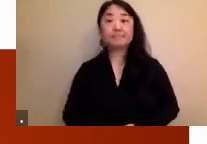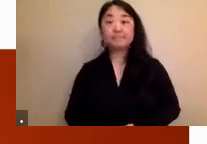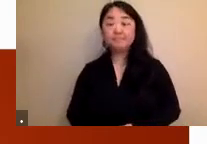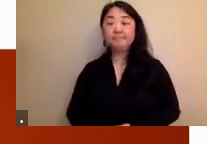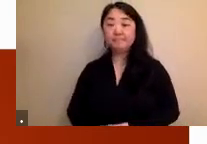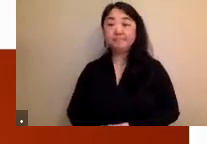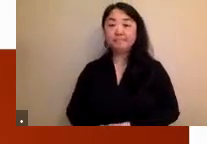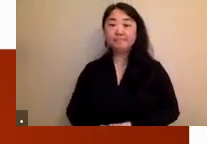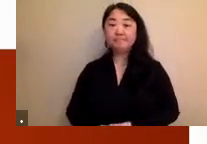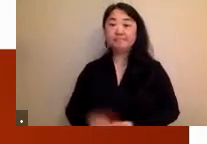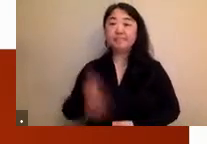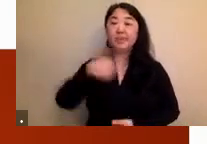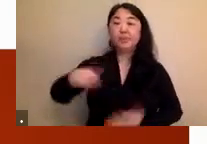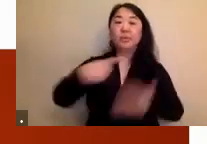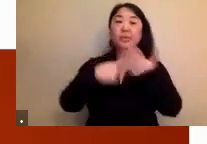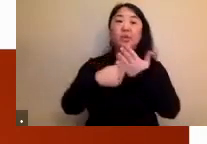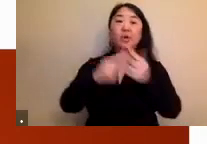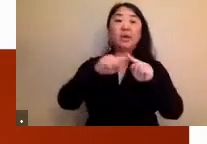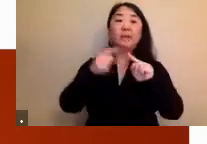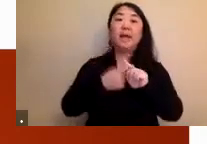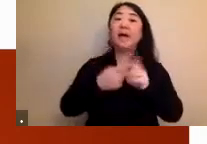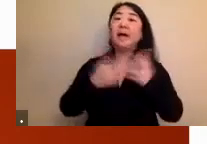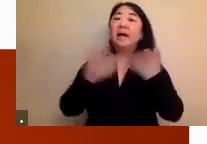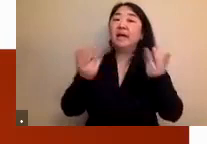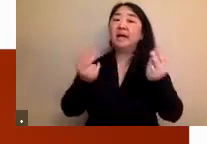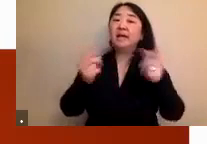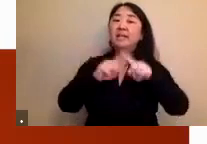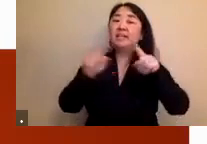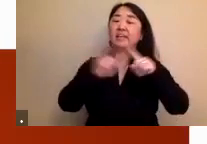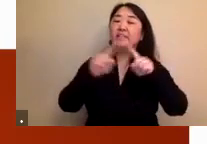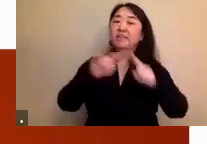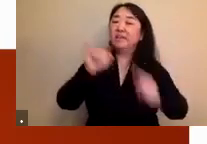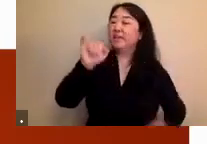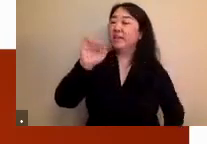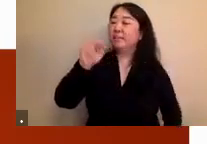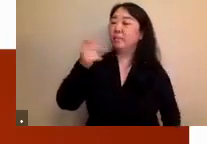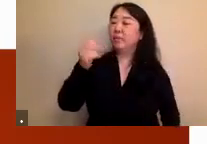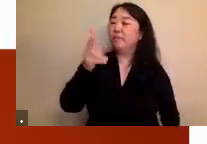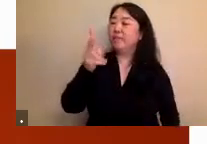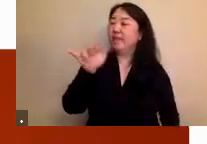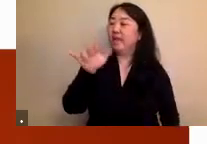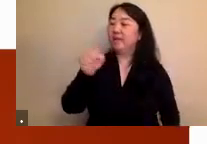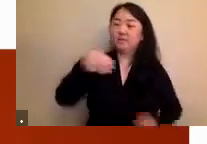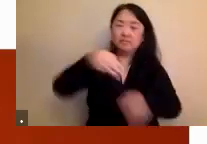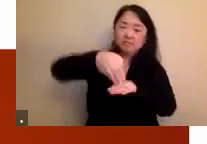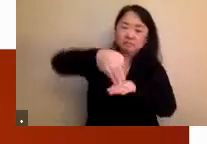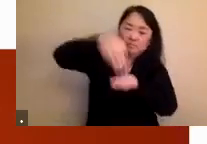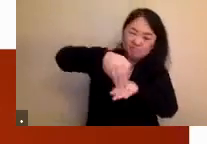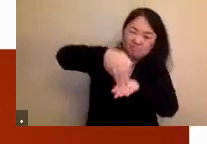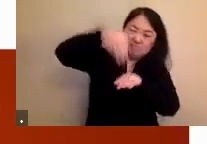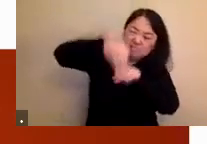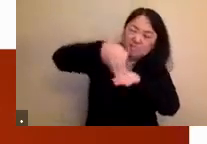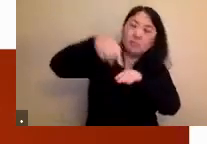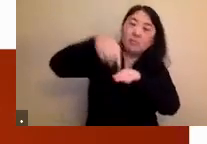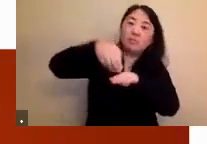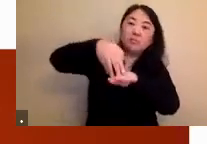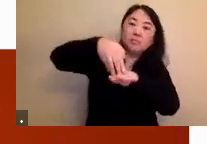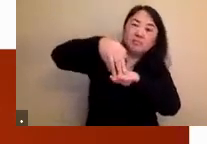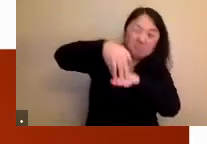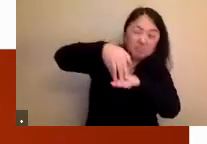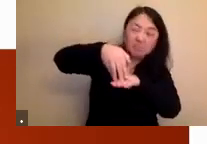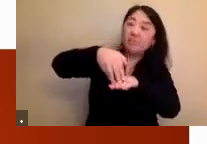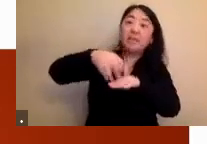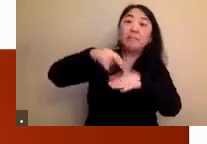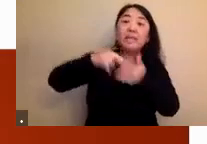So we talk about impervious surfaces. Impervious surface for most of you is just concrete.